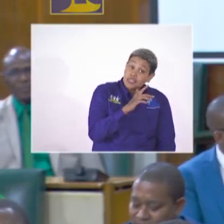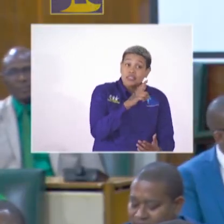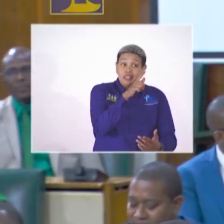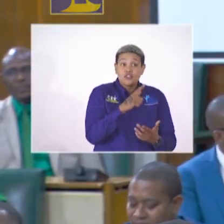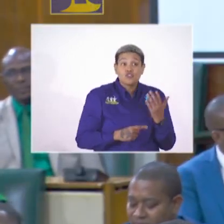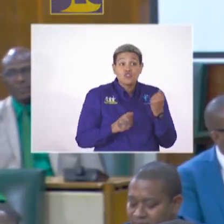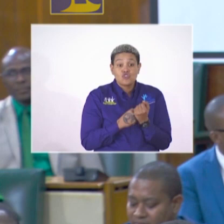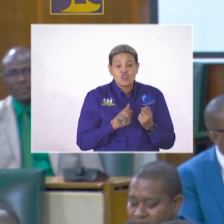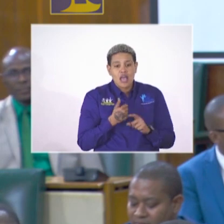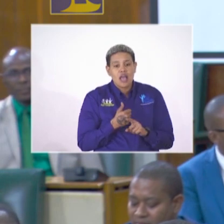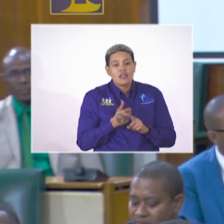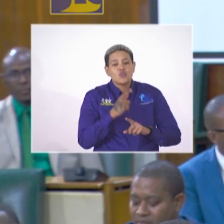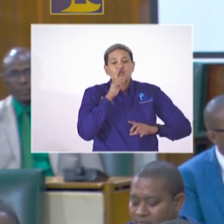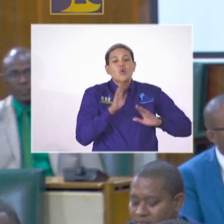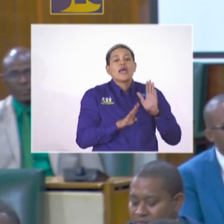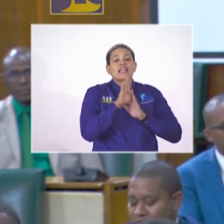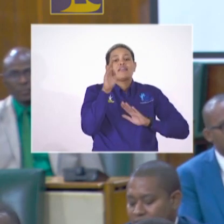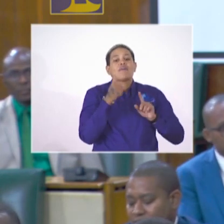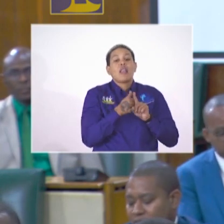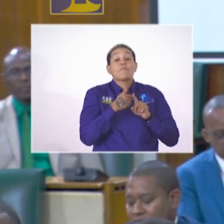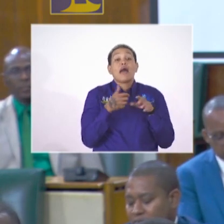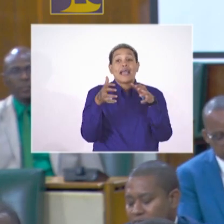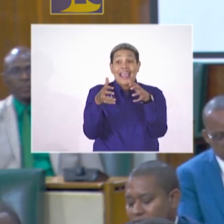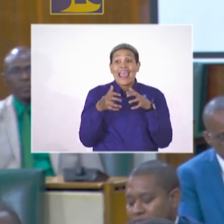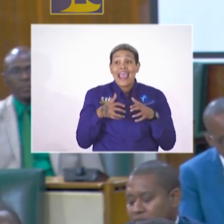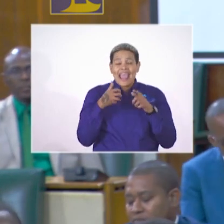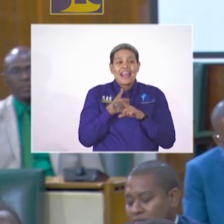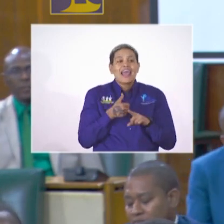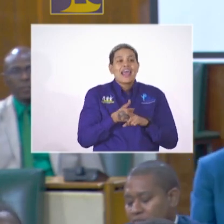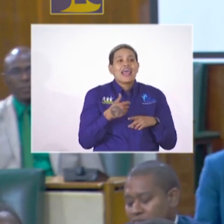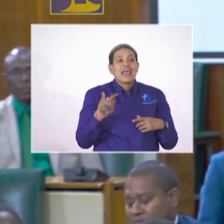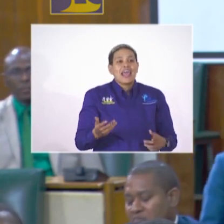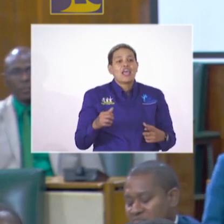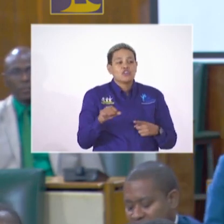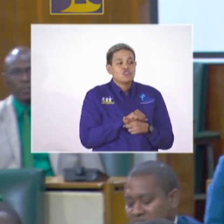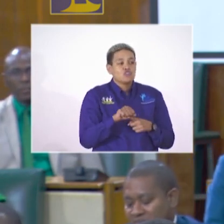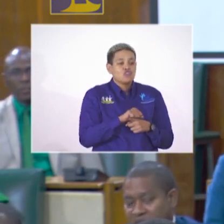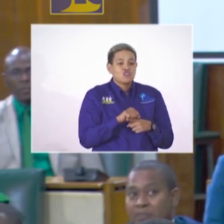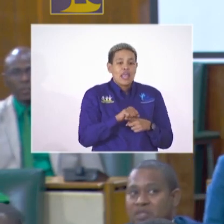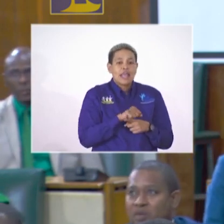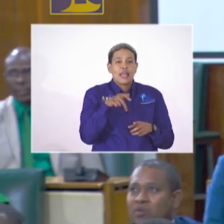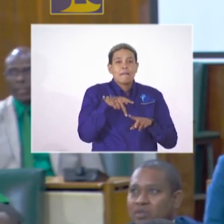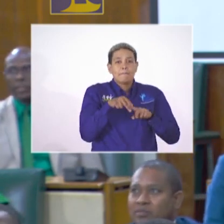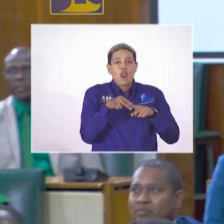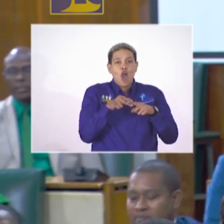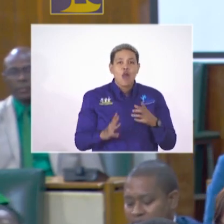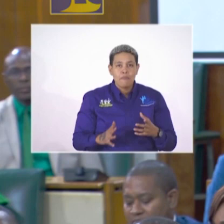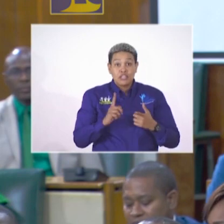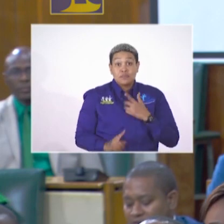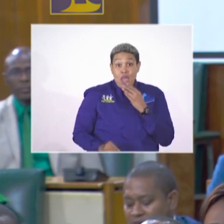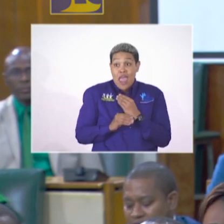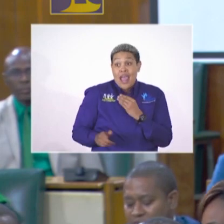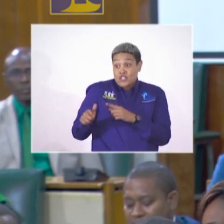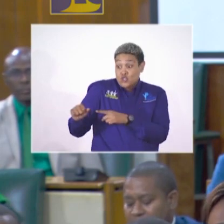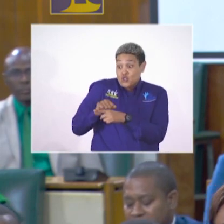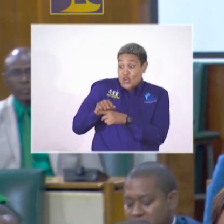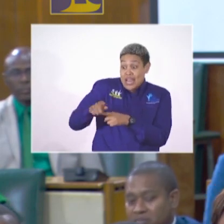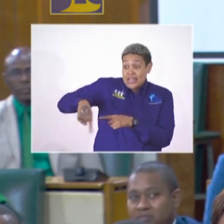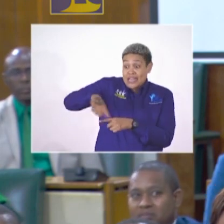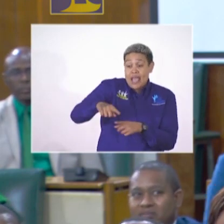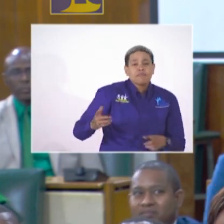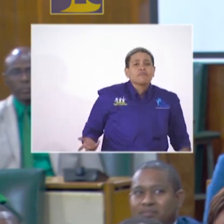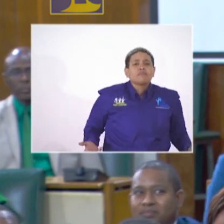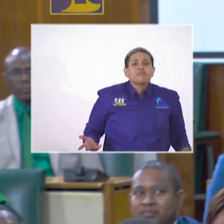to develop a cadre of trainee plumbers and to train them